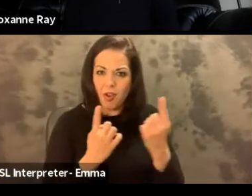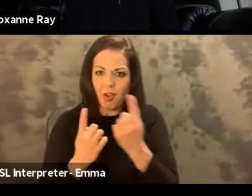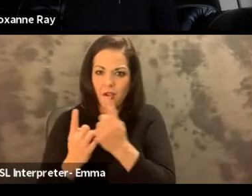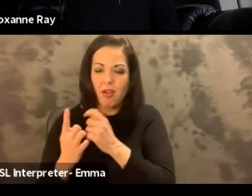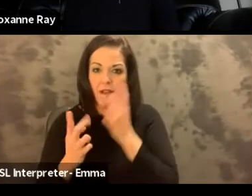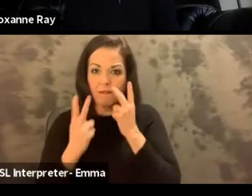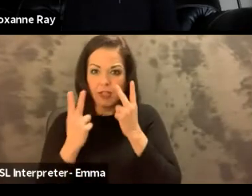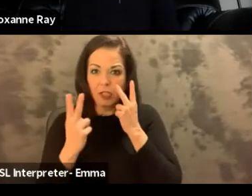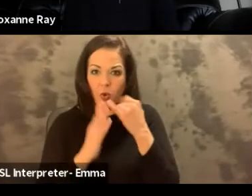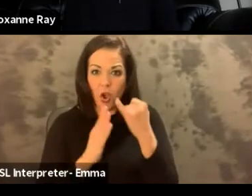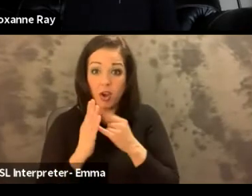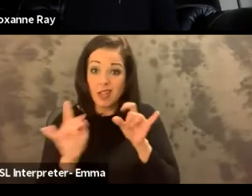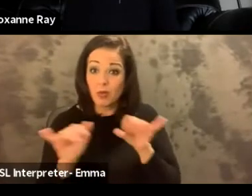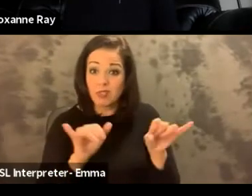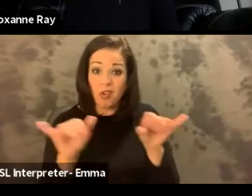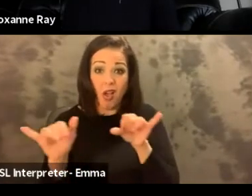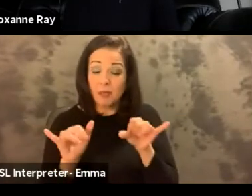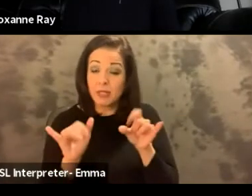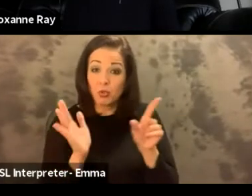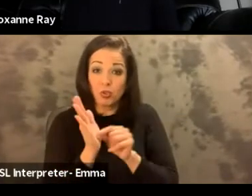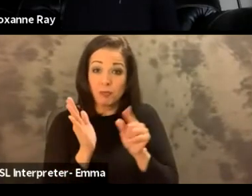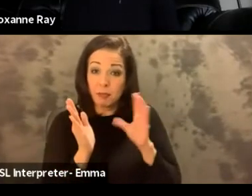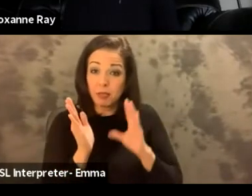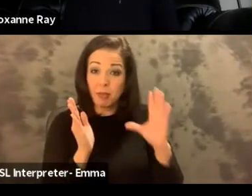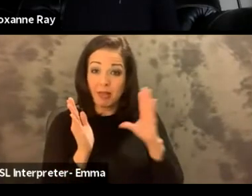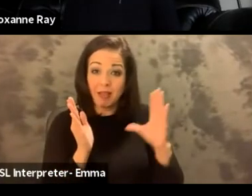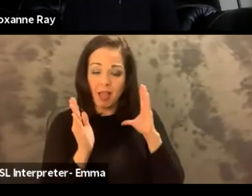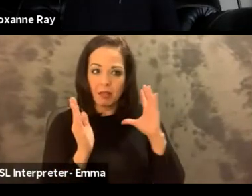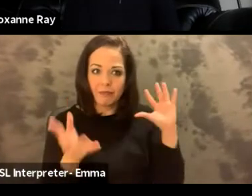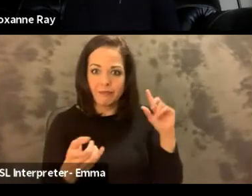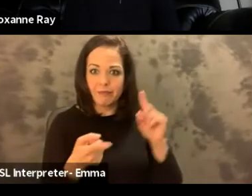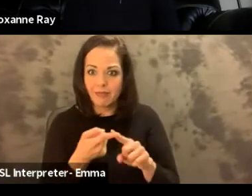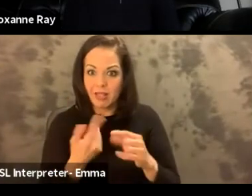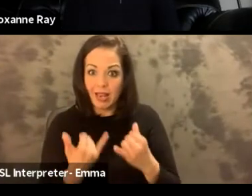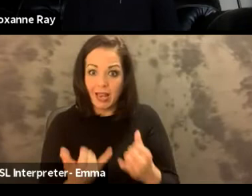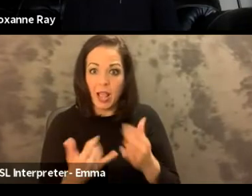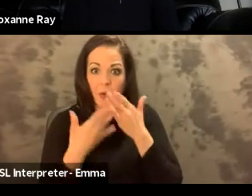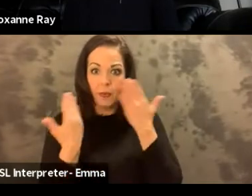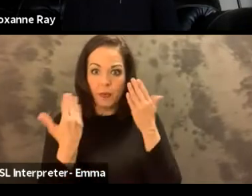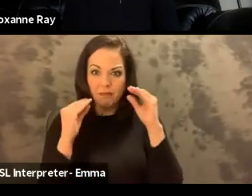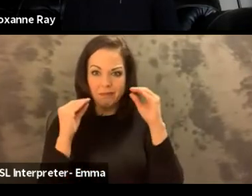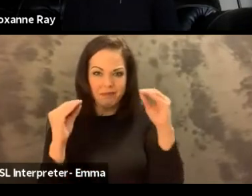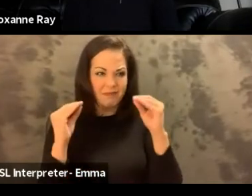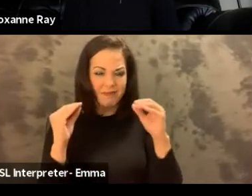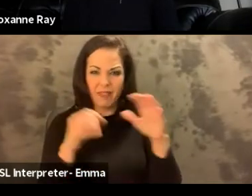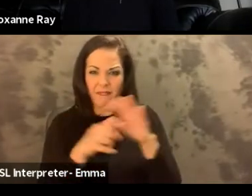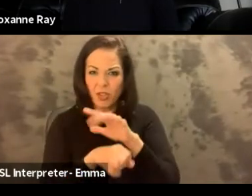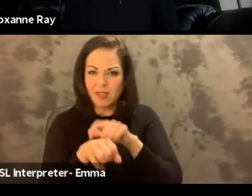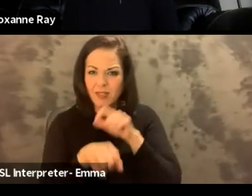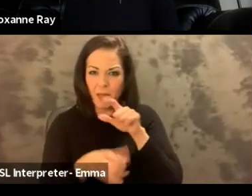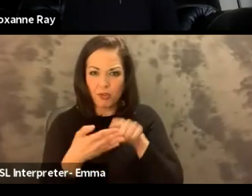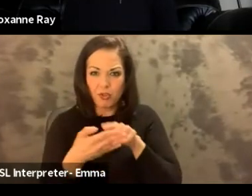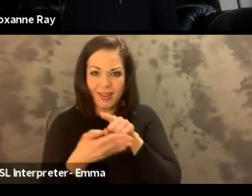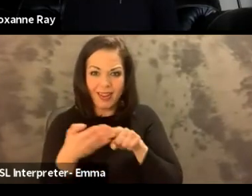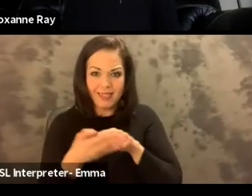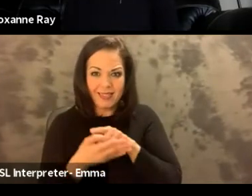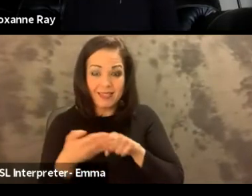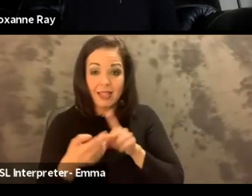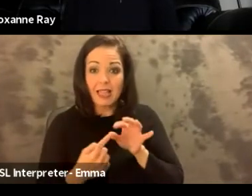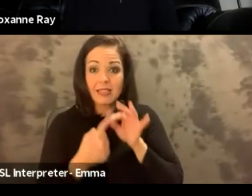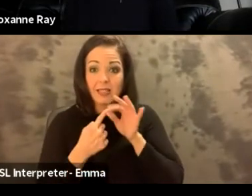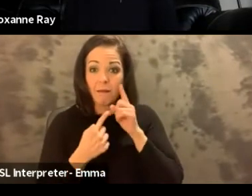was common in newspapers at that time. And now we don't have any full-time critics except our film